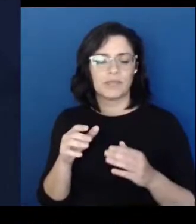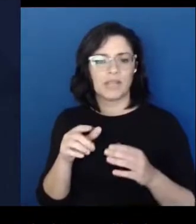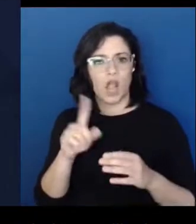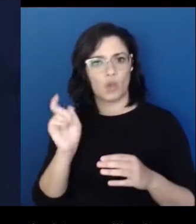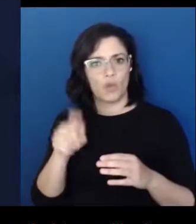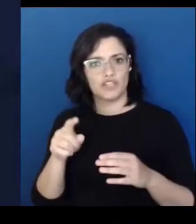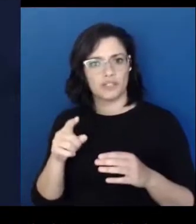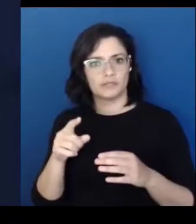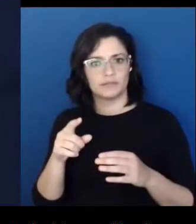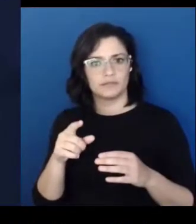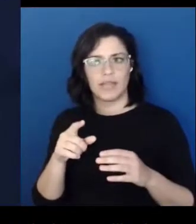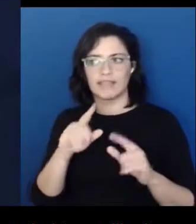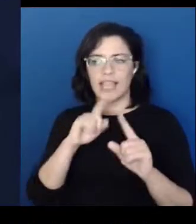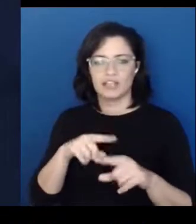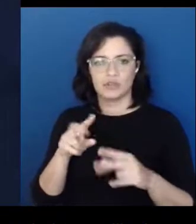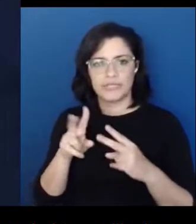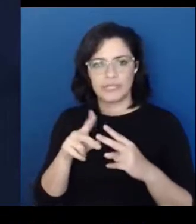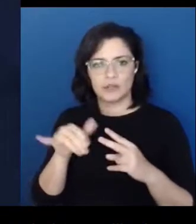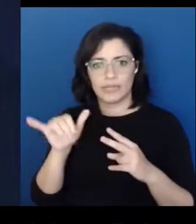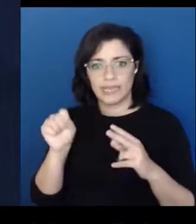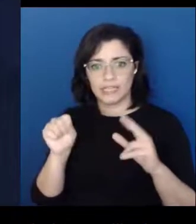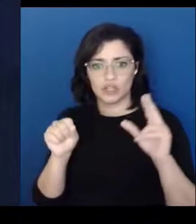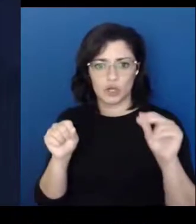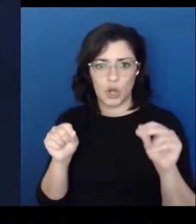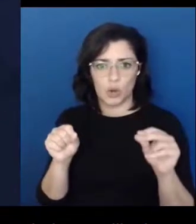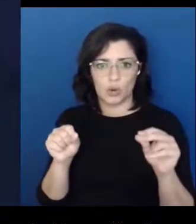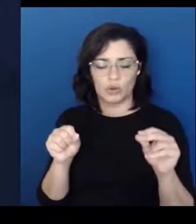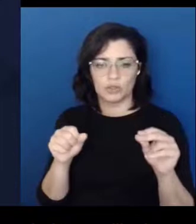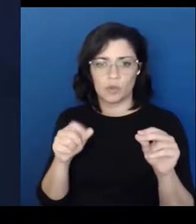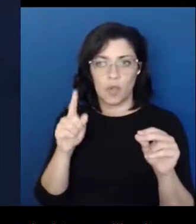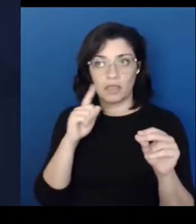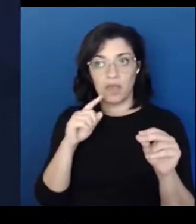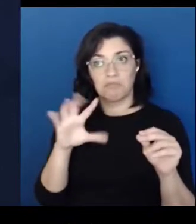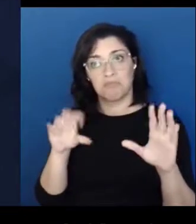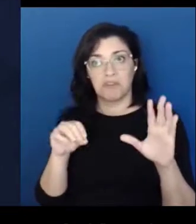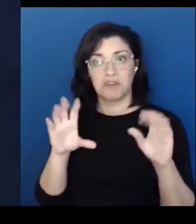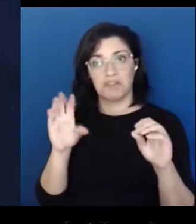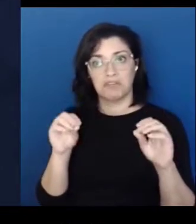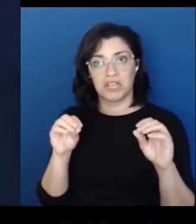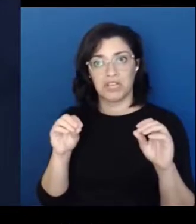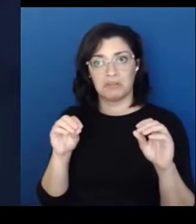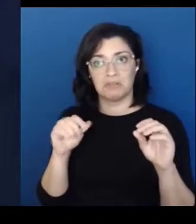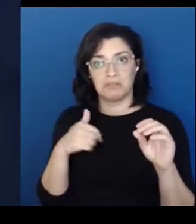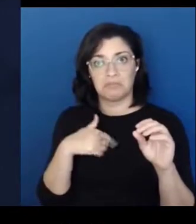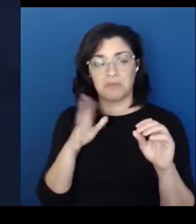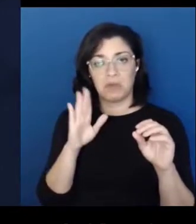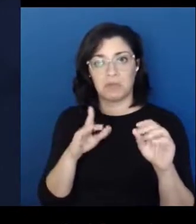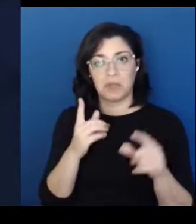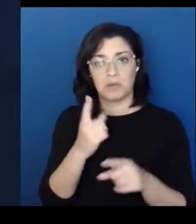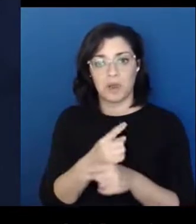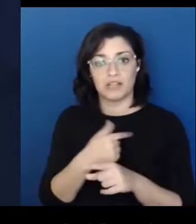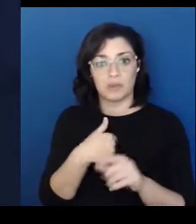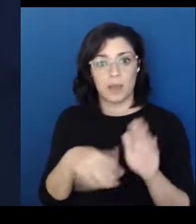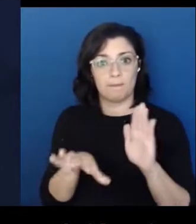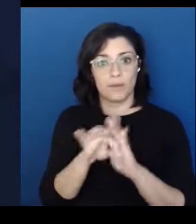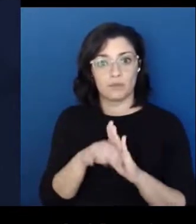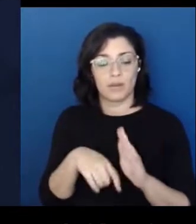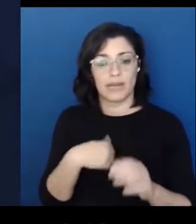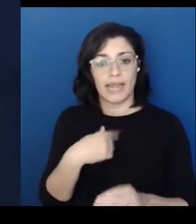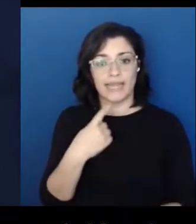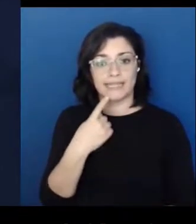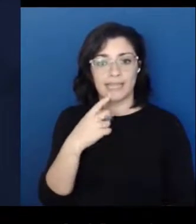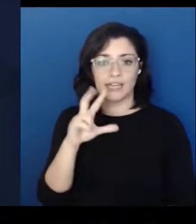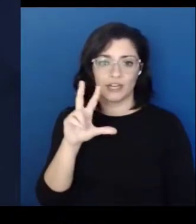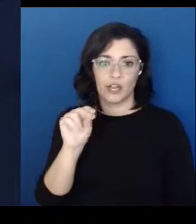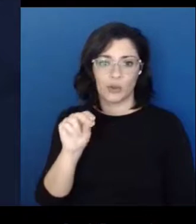figured 50-50 I was going to get it right. So I picked one, and I went, no. Well, right away,